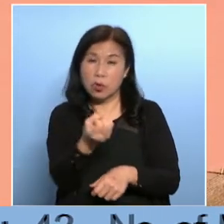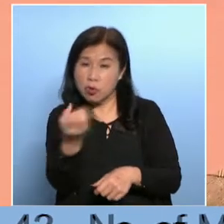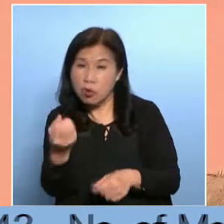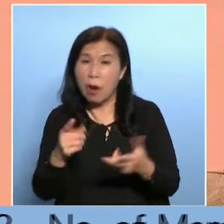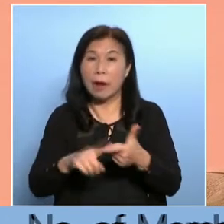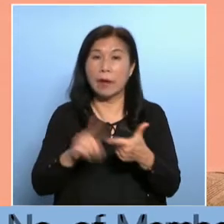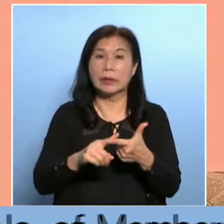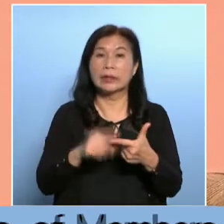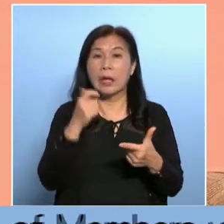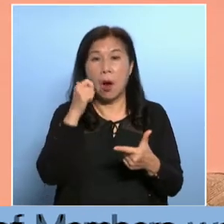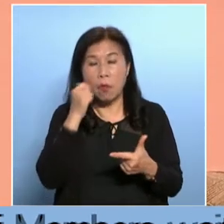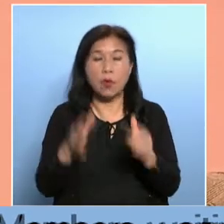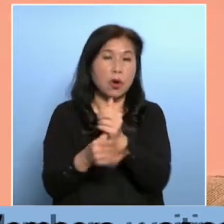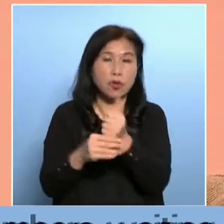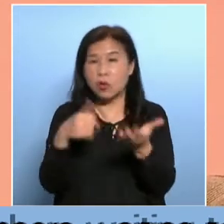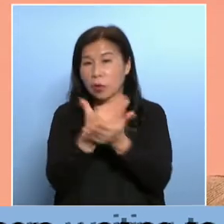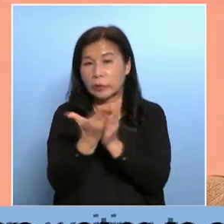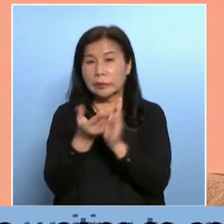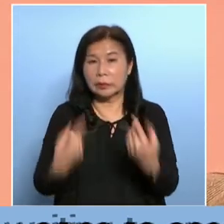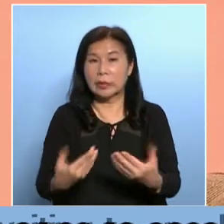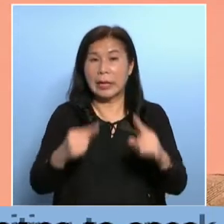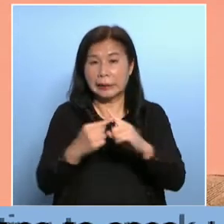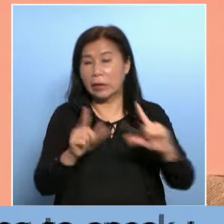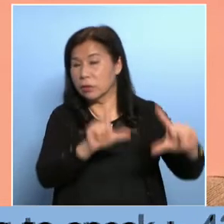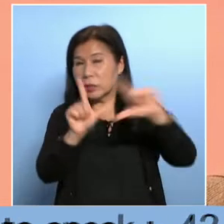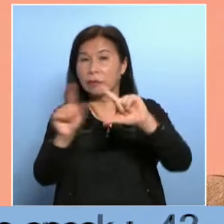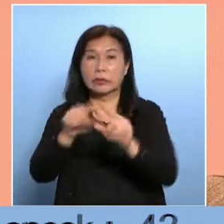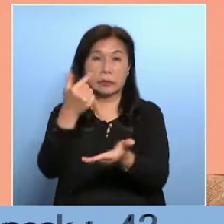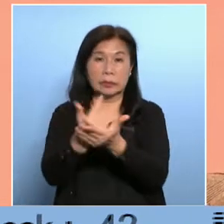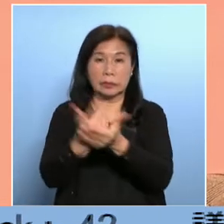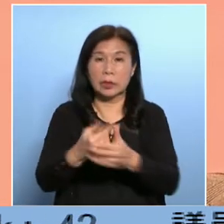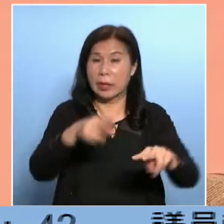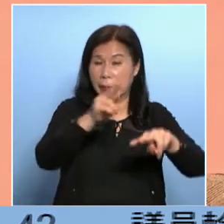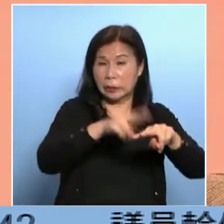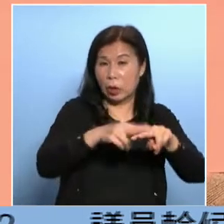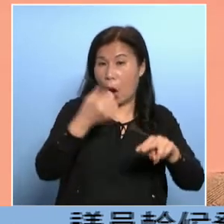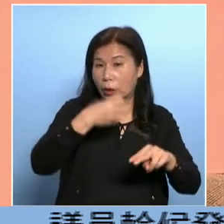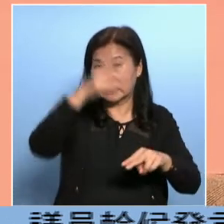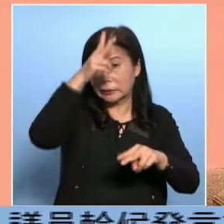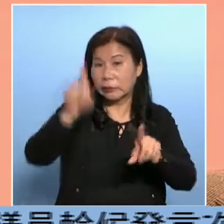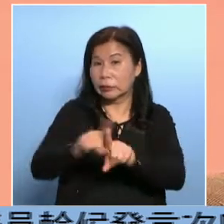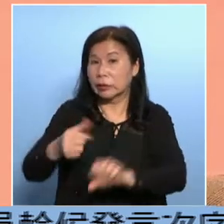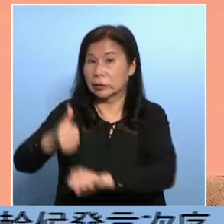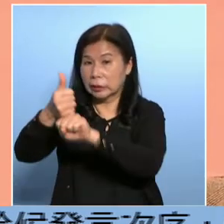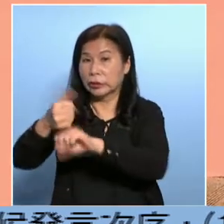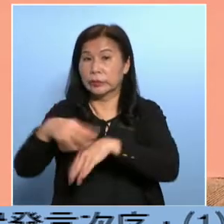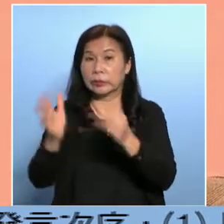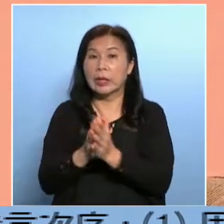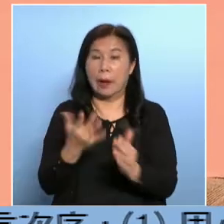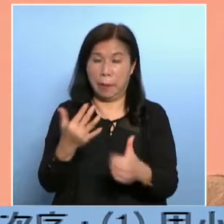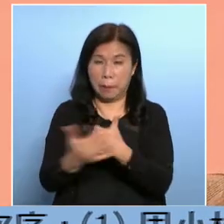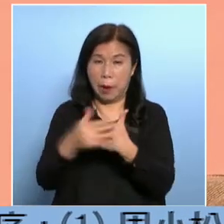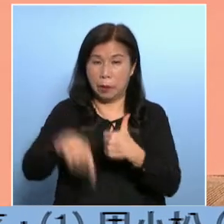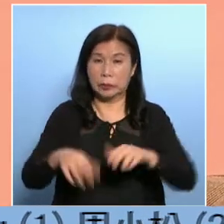Kong. Vegetables and fresh produce supplies are the cornerstone of livelihood. The central government's